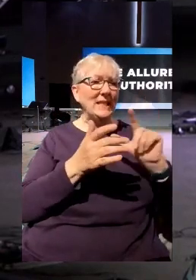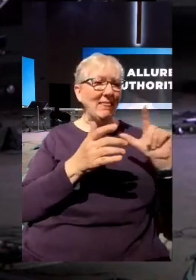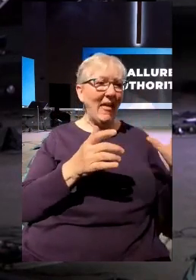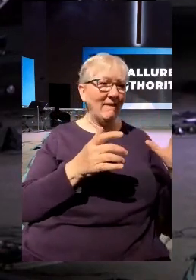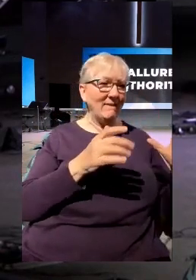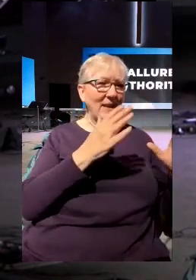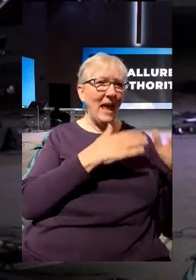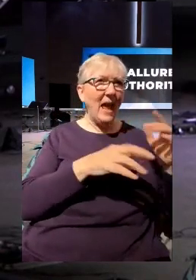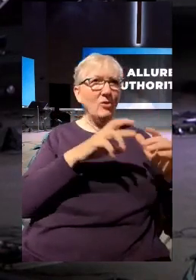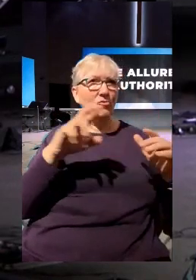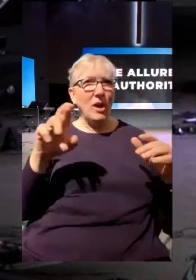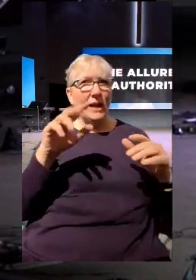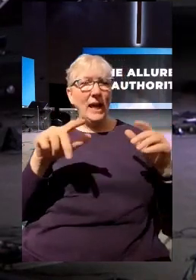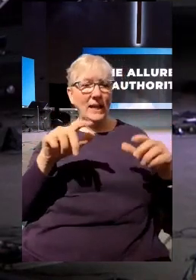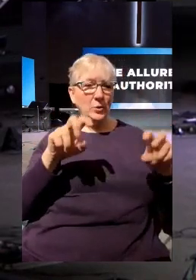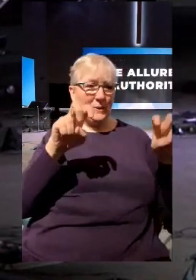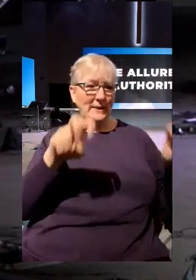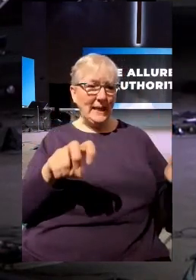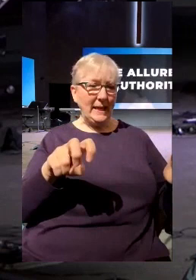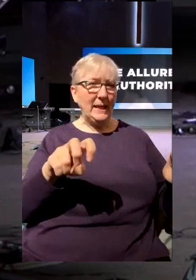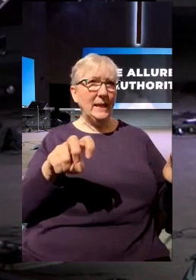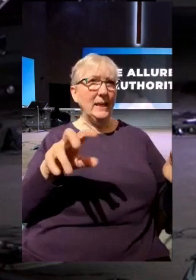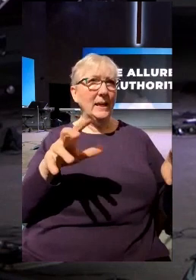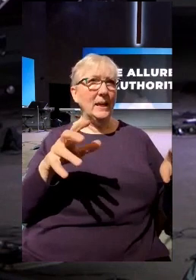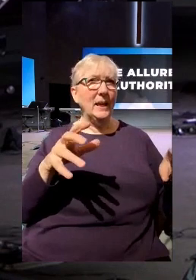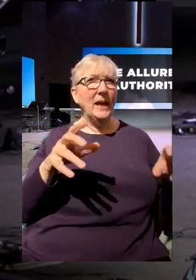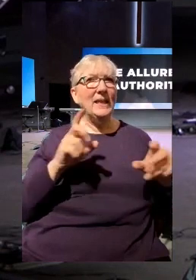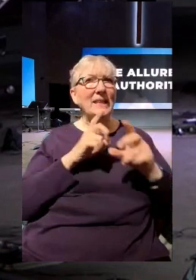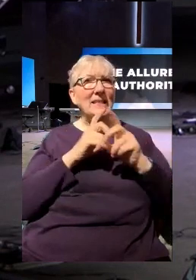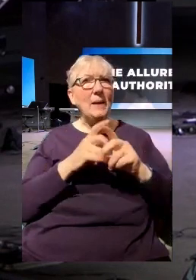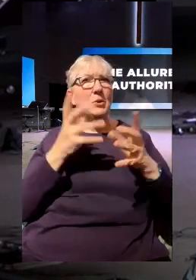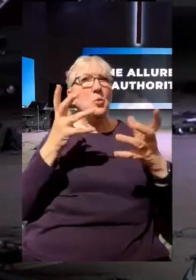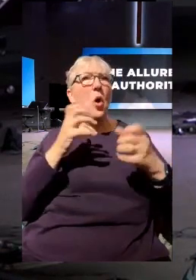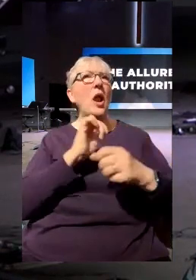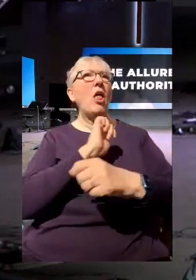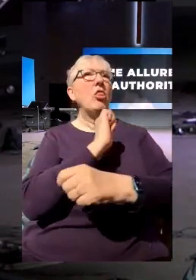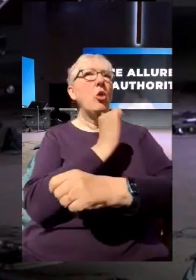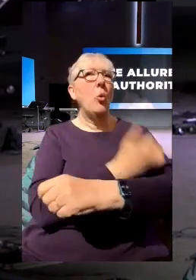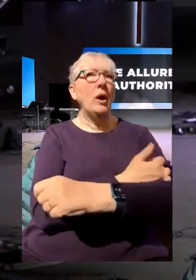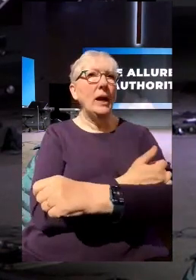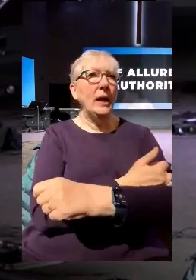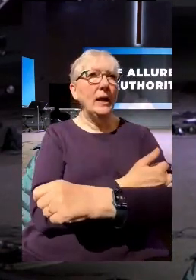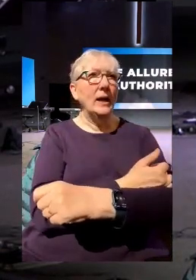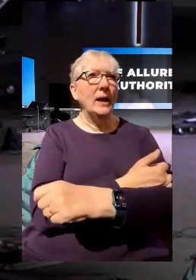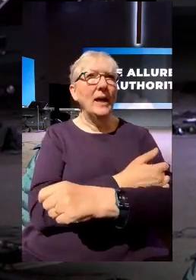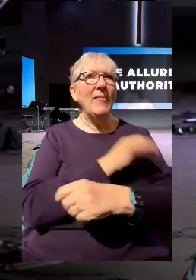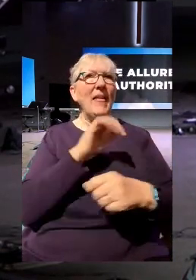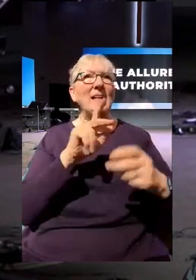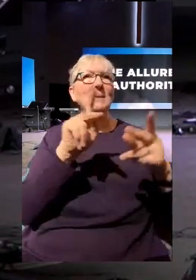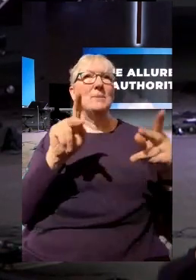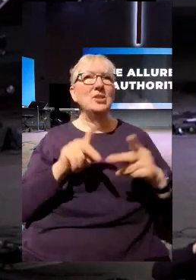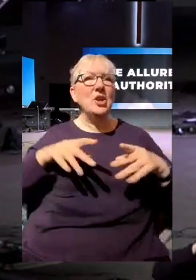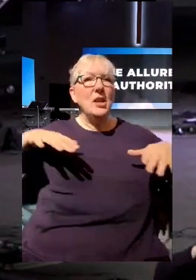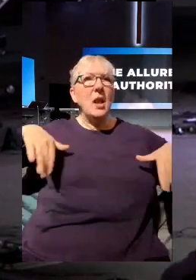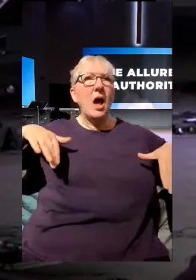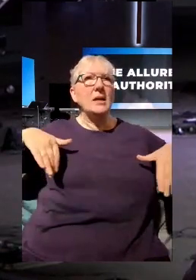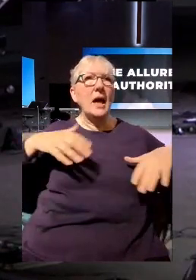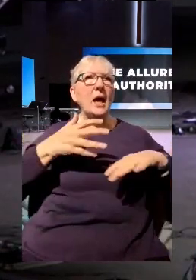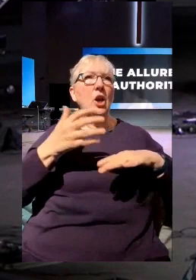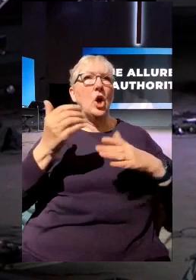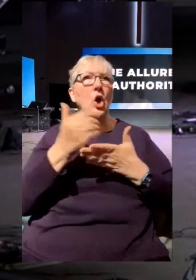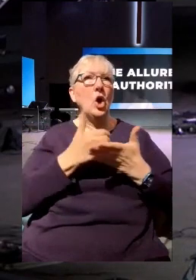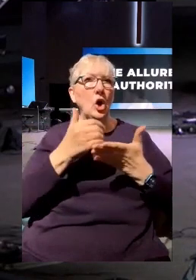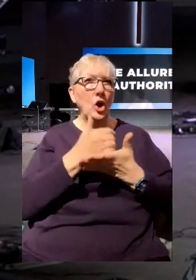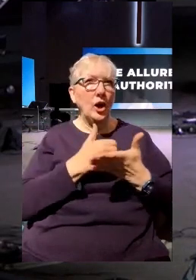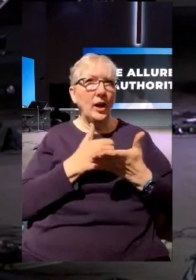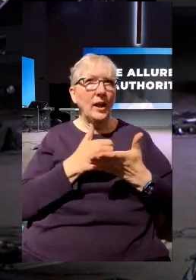power, right? The disciples are looking for authority, a position that they have not actually earned. They want to